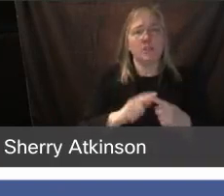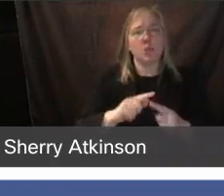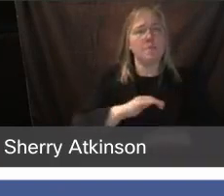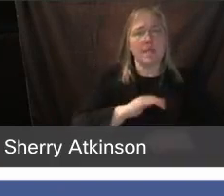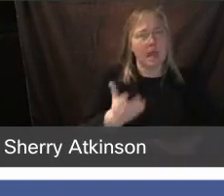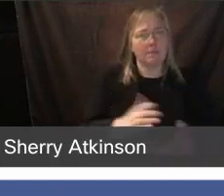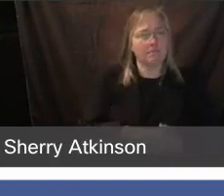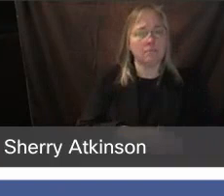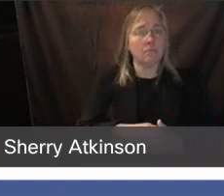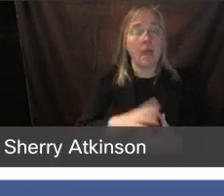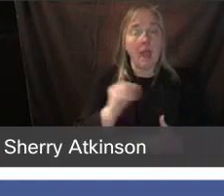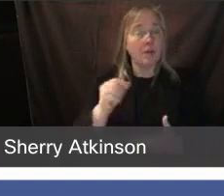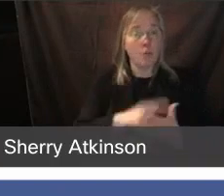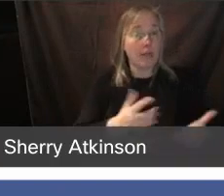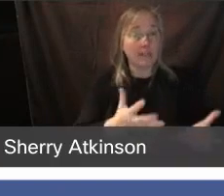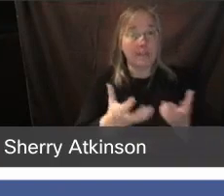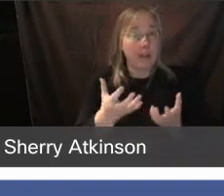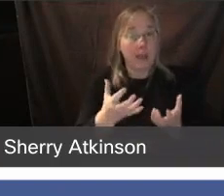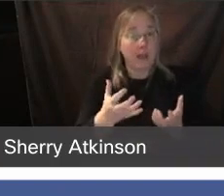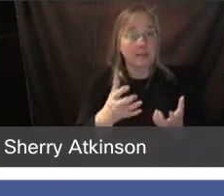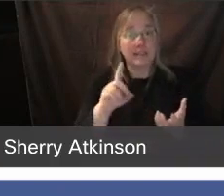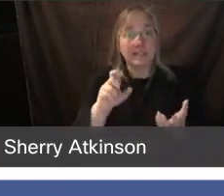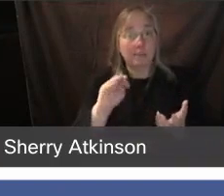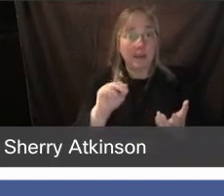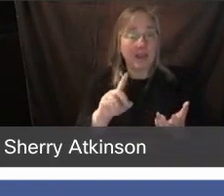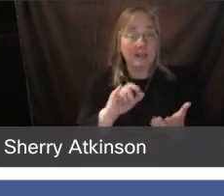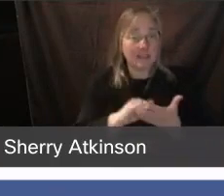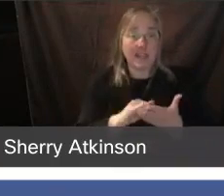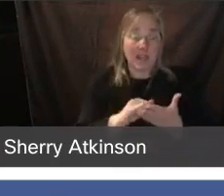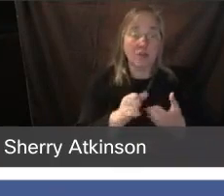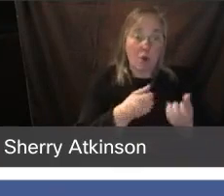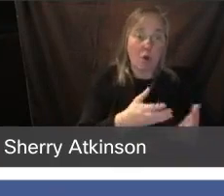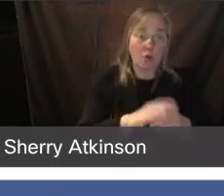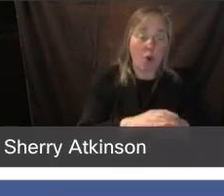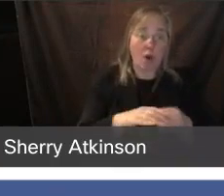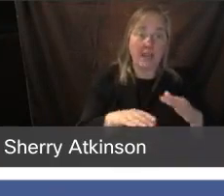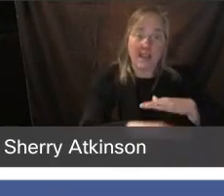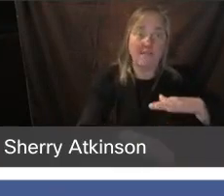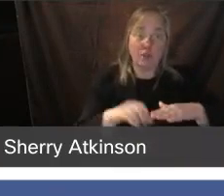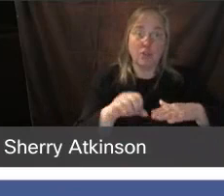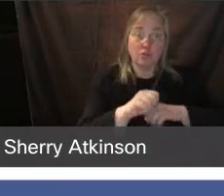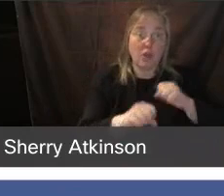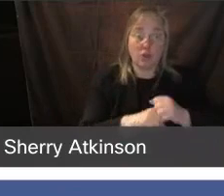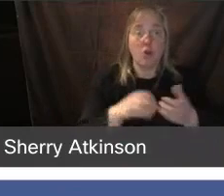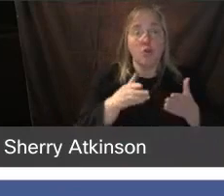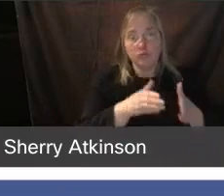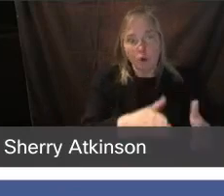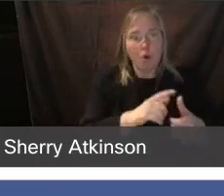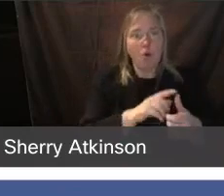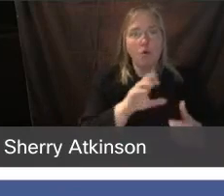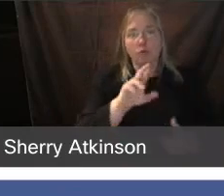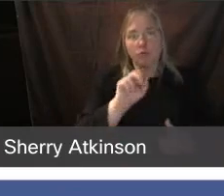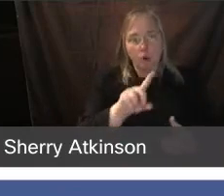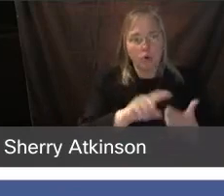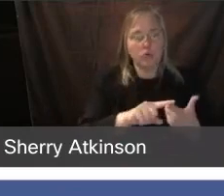what demand does that create on our infrastructure, our roads, our schools, utilities, and